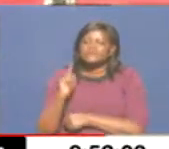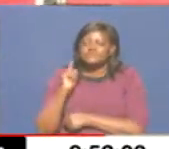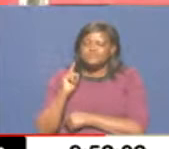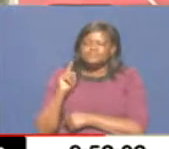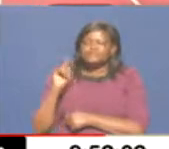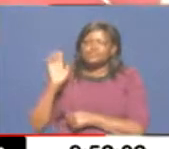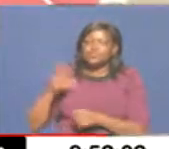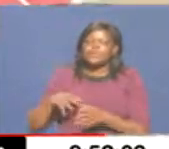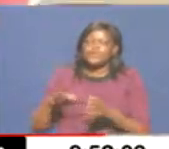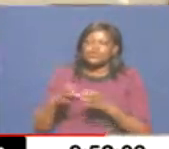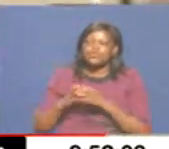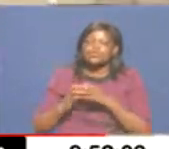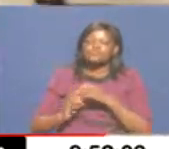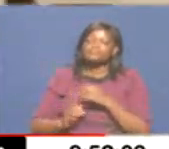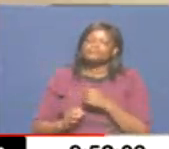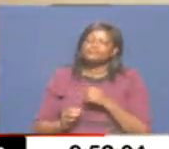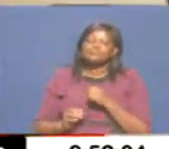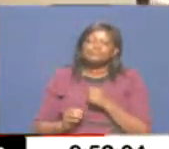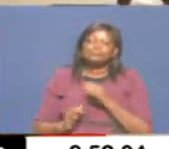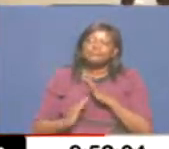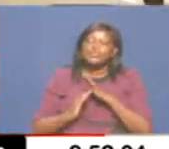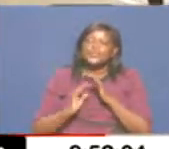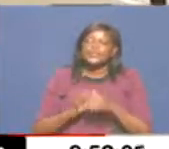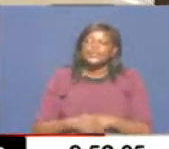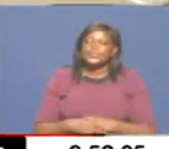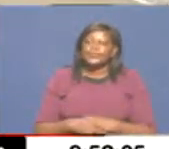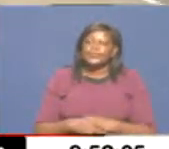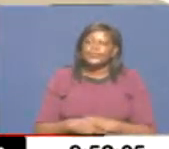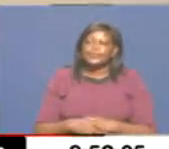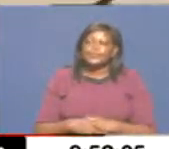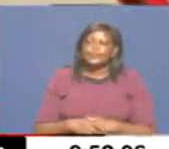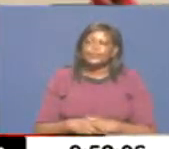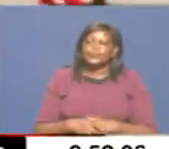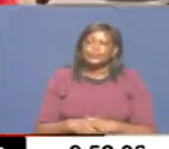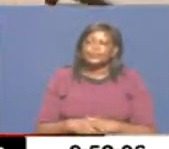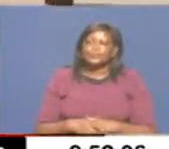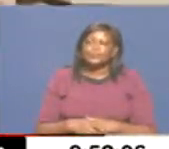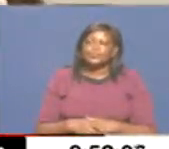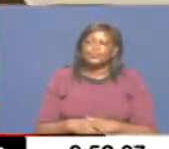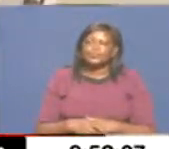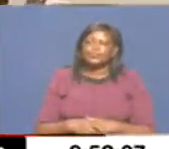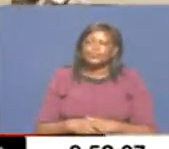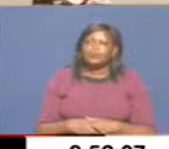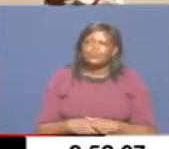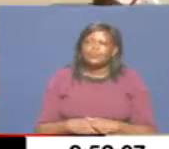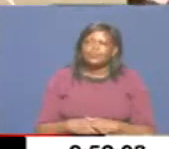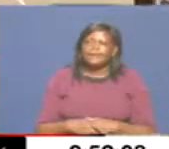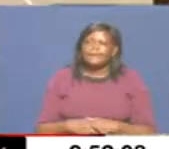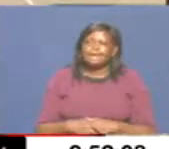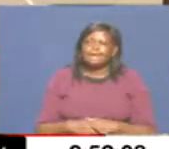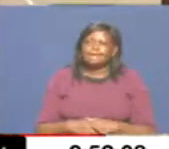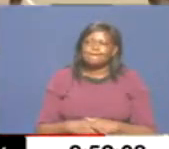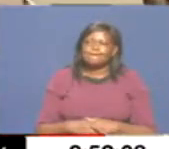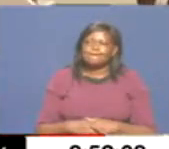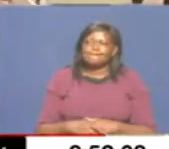category. Joshua Kiprono, the boy we're serving today. Up goes